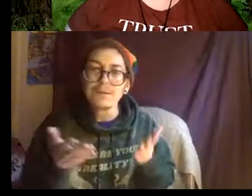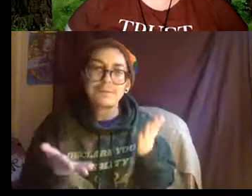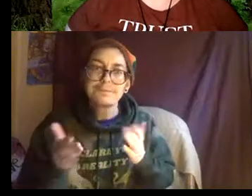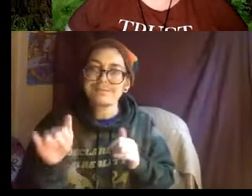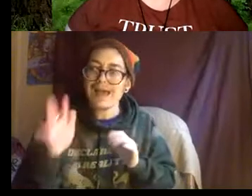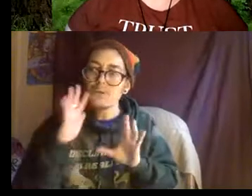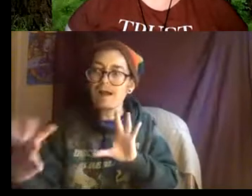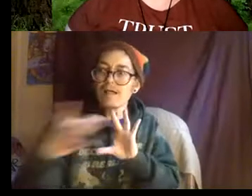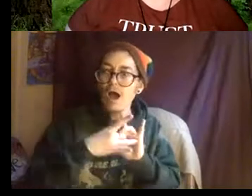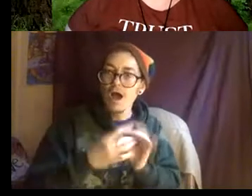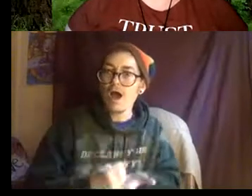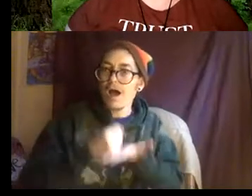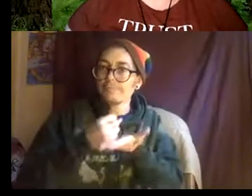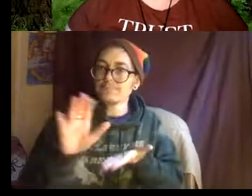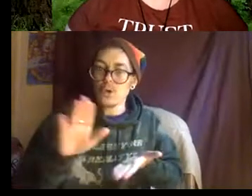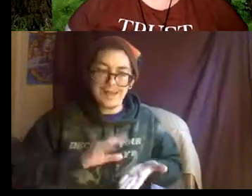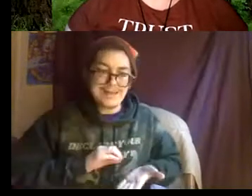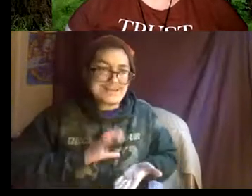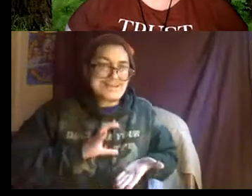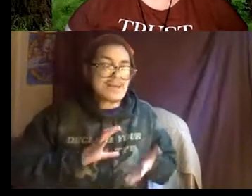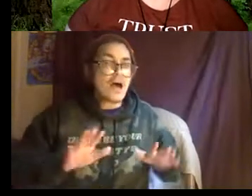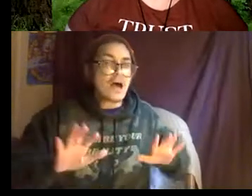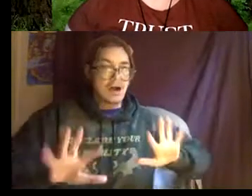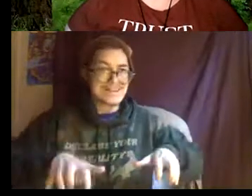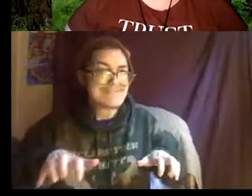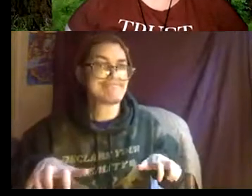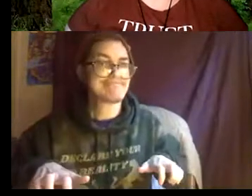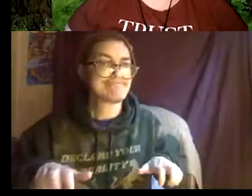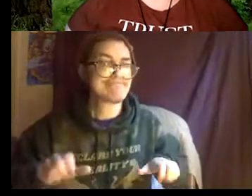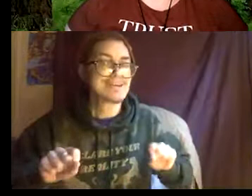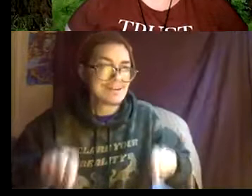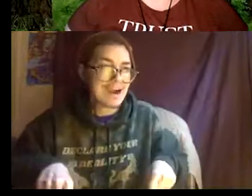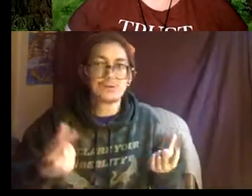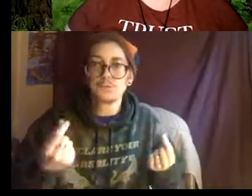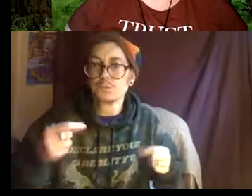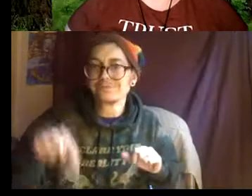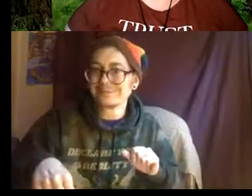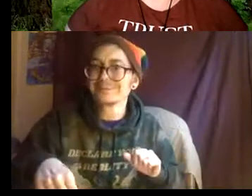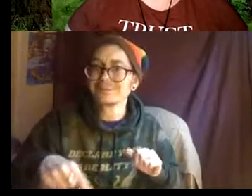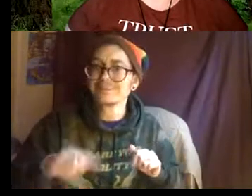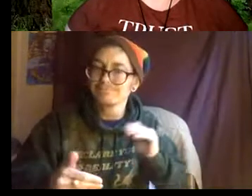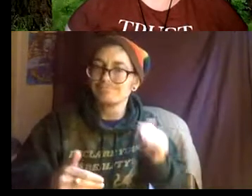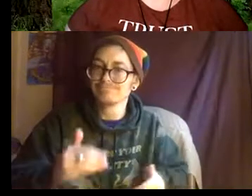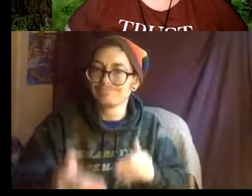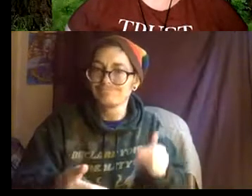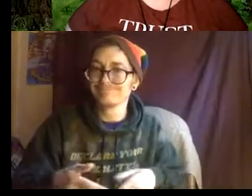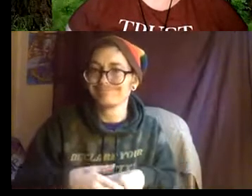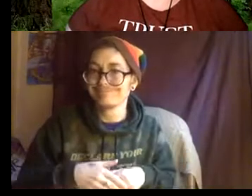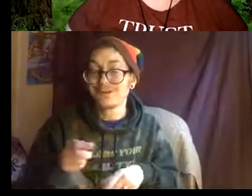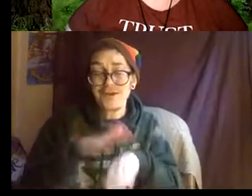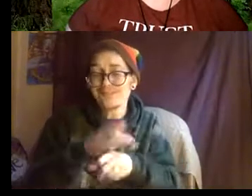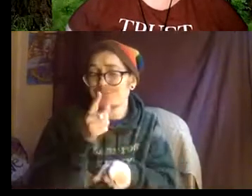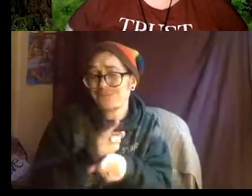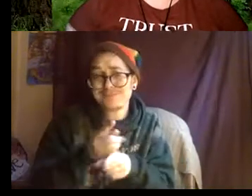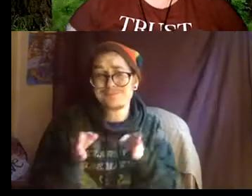energy and power that you can connect with will help feed that lioness in you for what